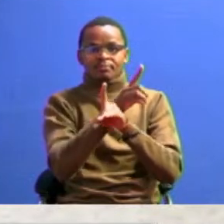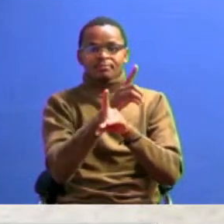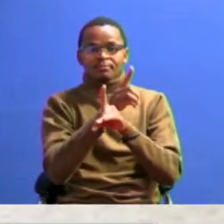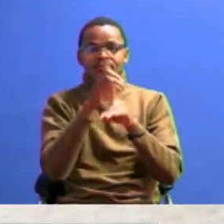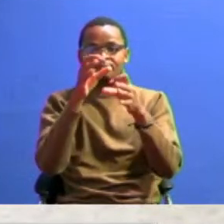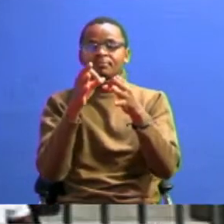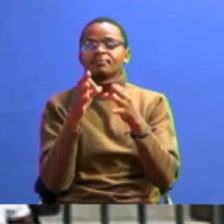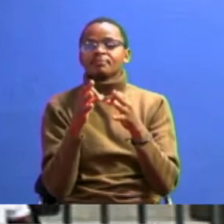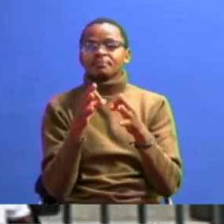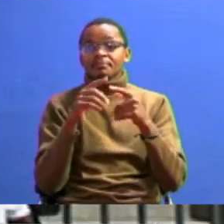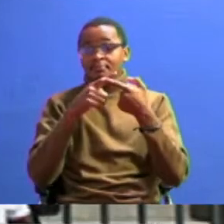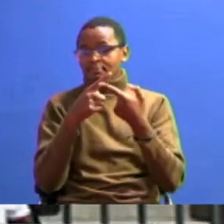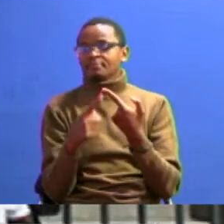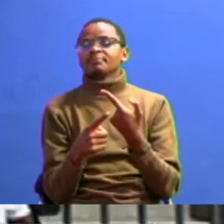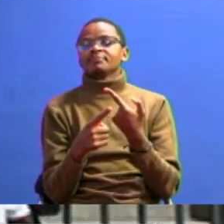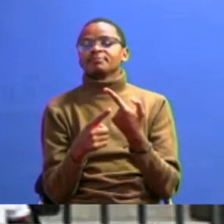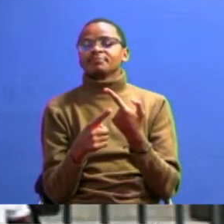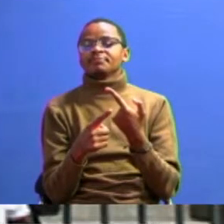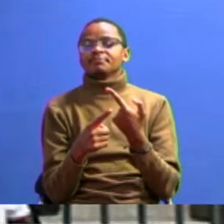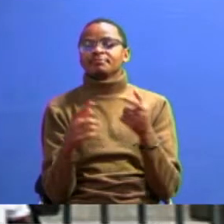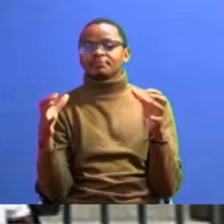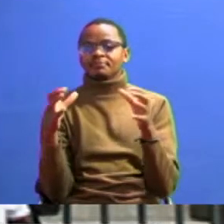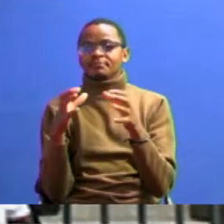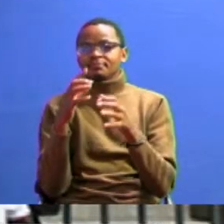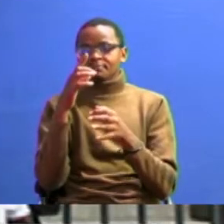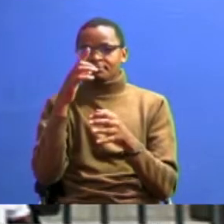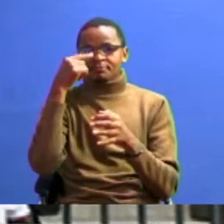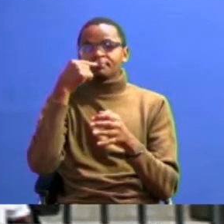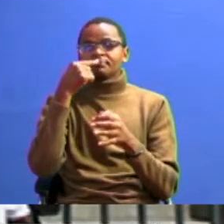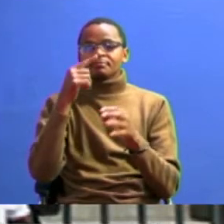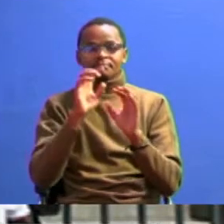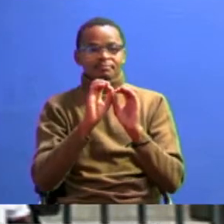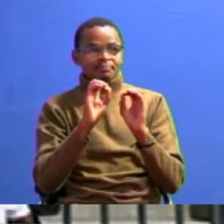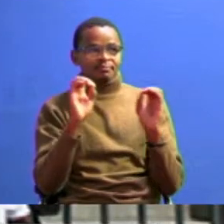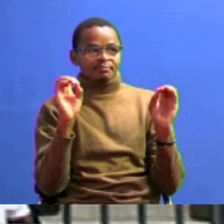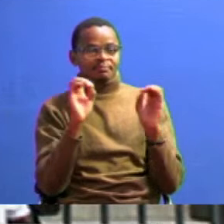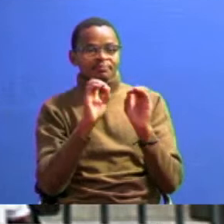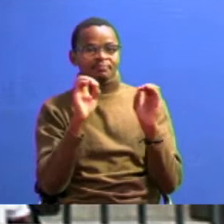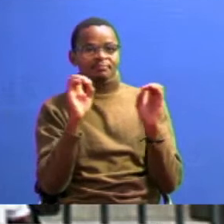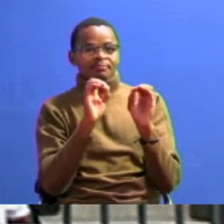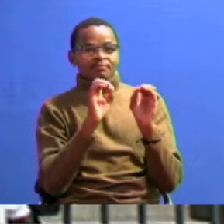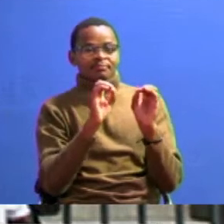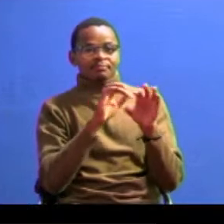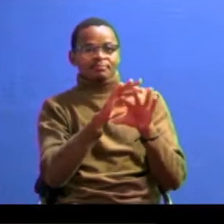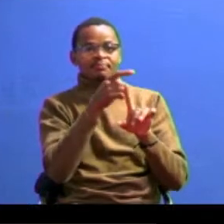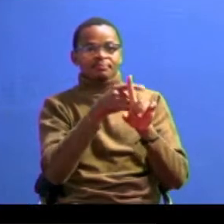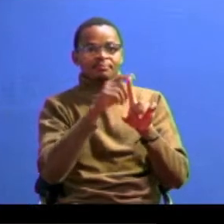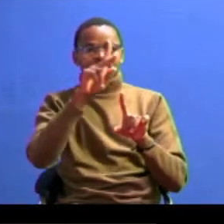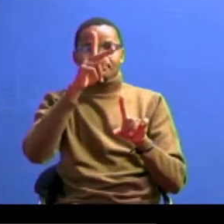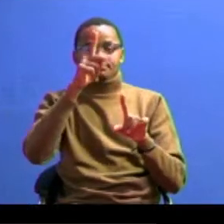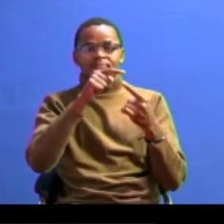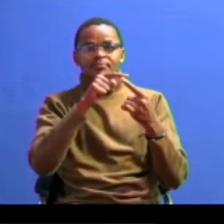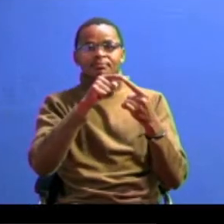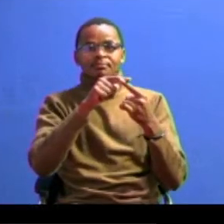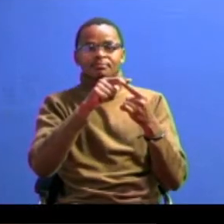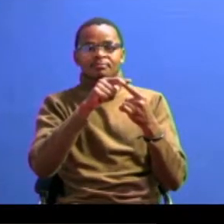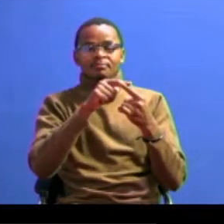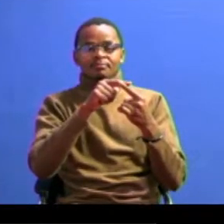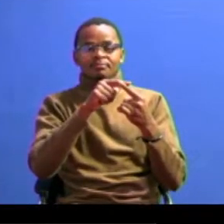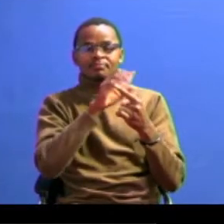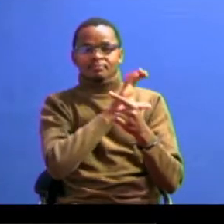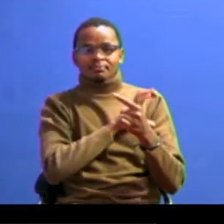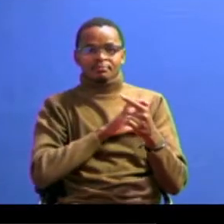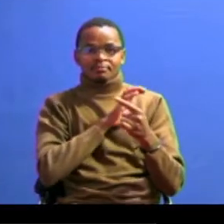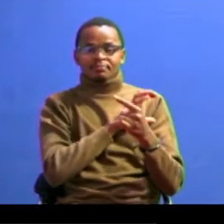accounts. However, the company declares that no gold was ever exported from Kenya to Dubai. In suing